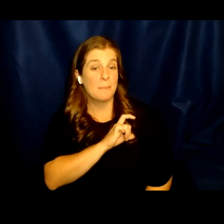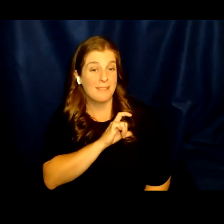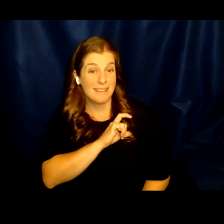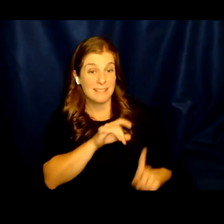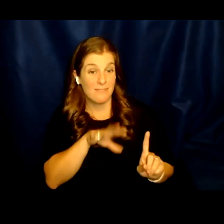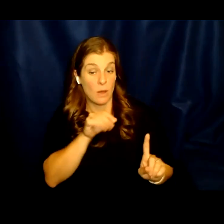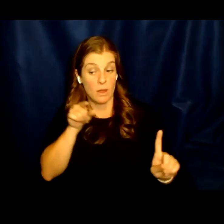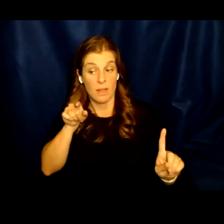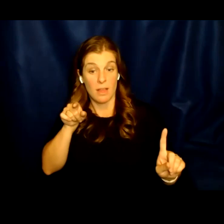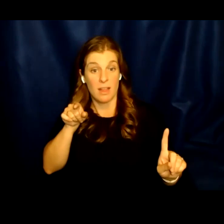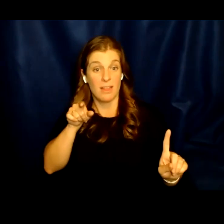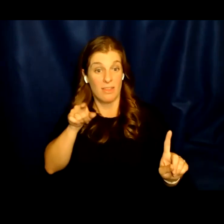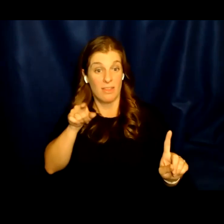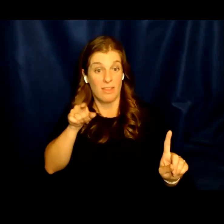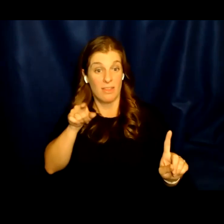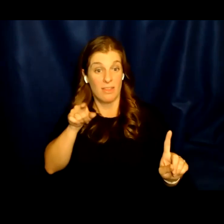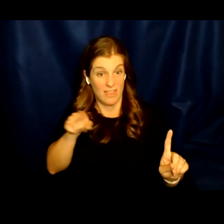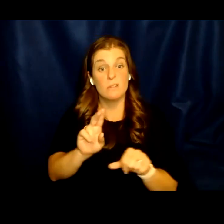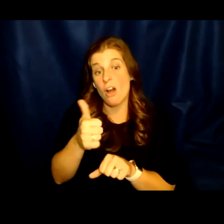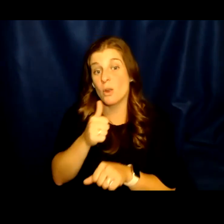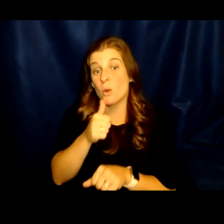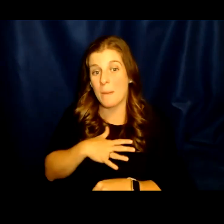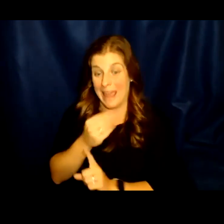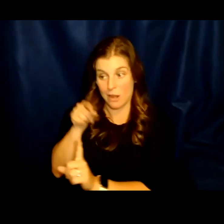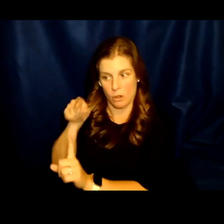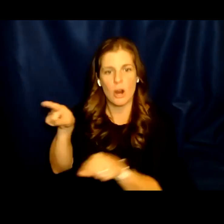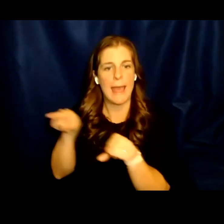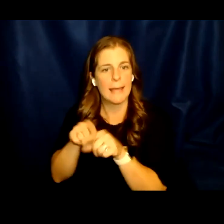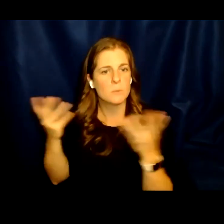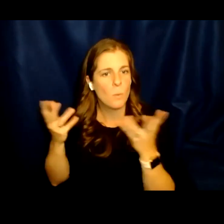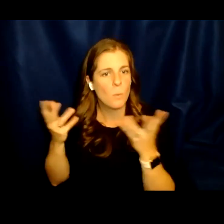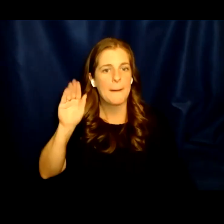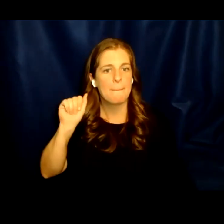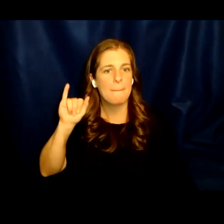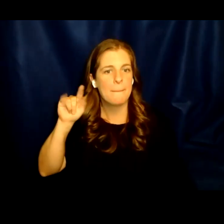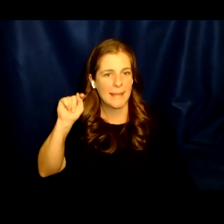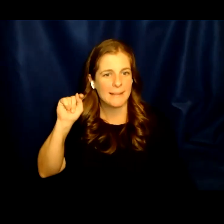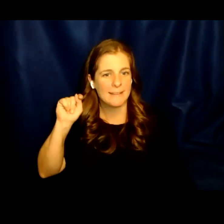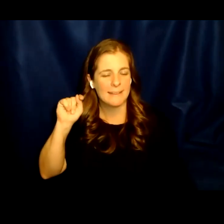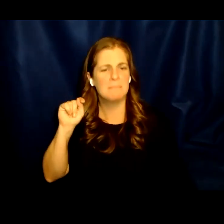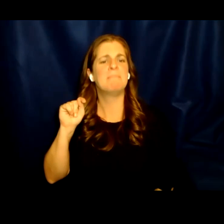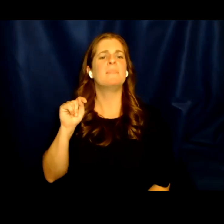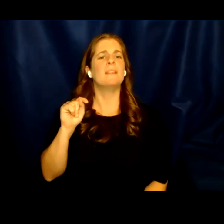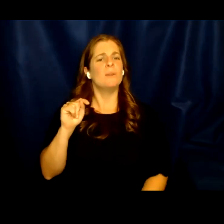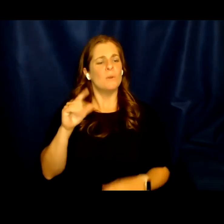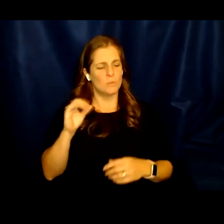to catch this serial rapist. And so in an instance, which is basically the one that we're taught